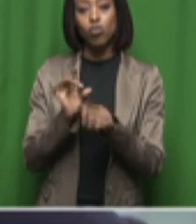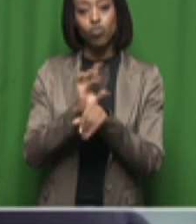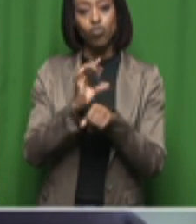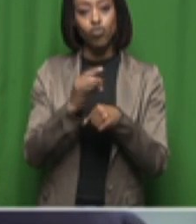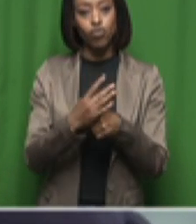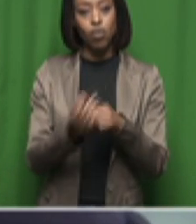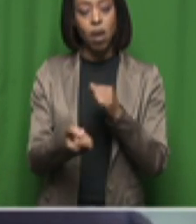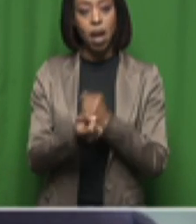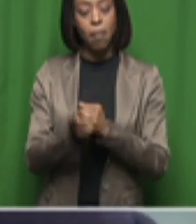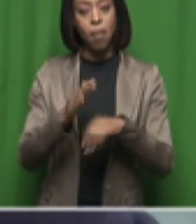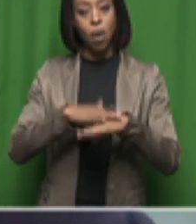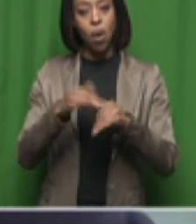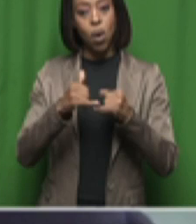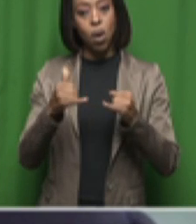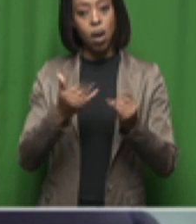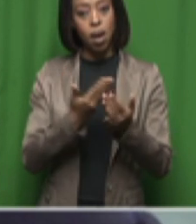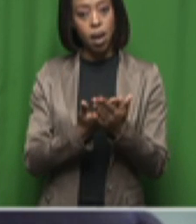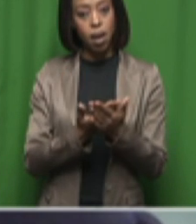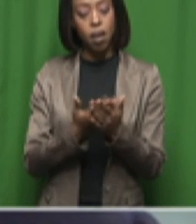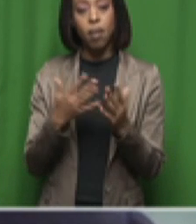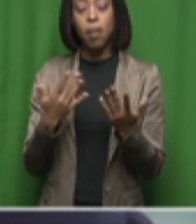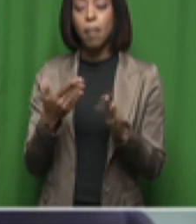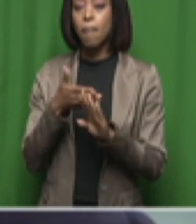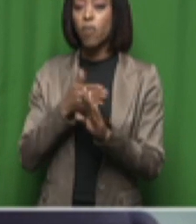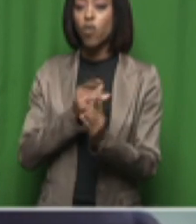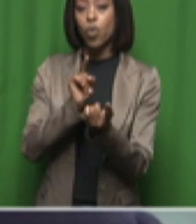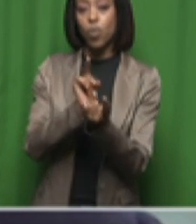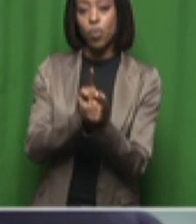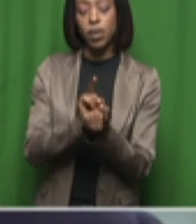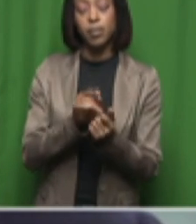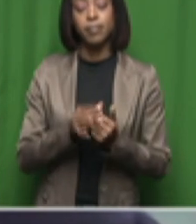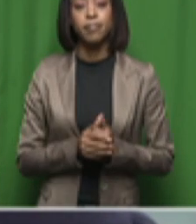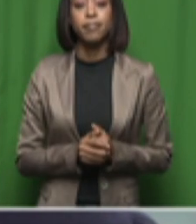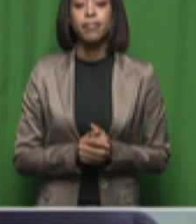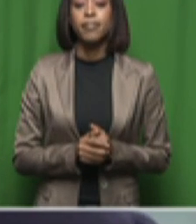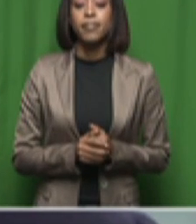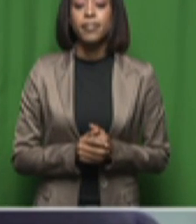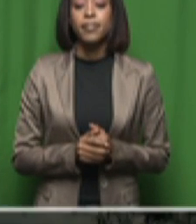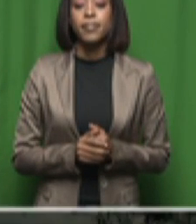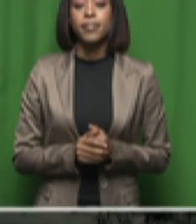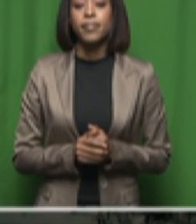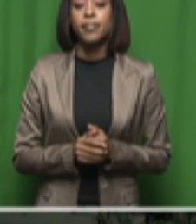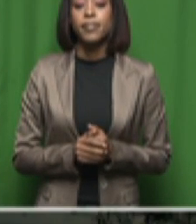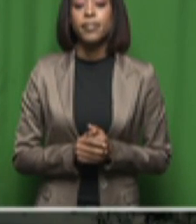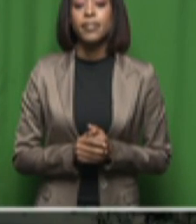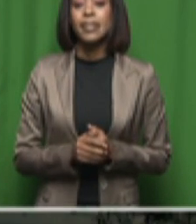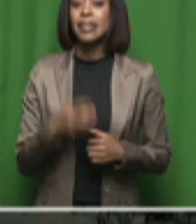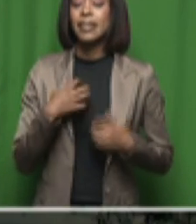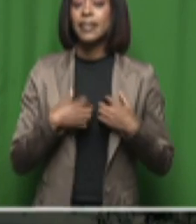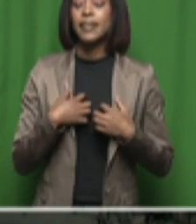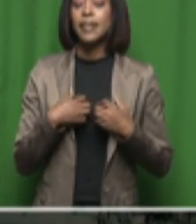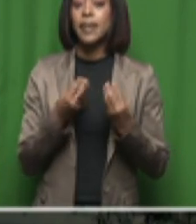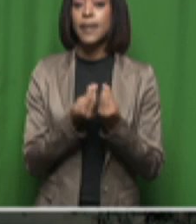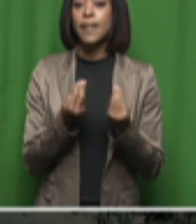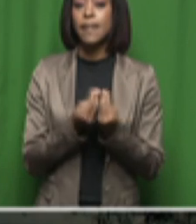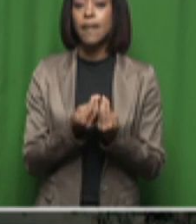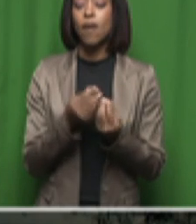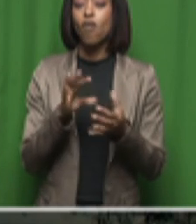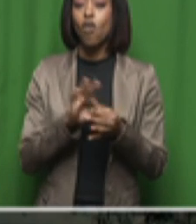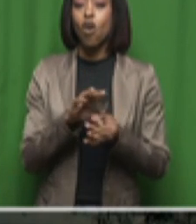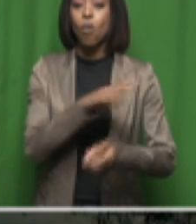done virtually, even prior to meeting in person. Right. And what are some of the most exciting features of